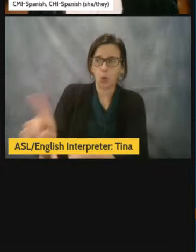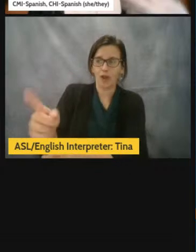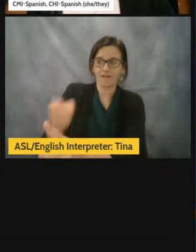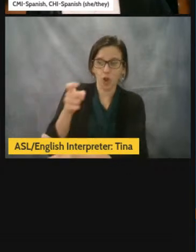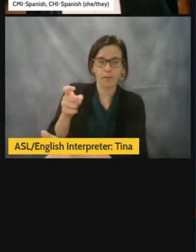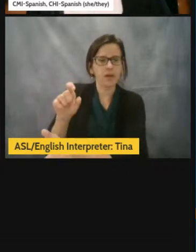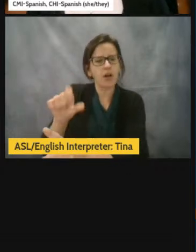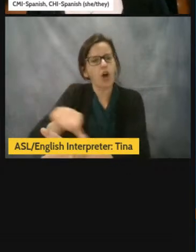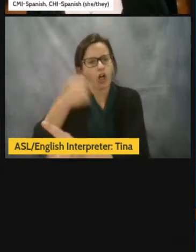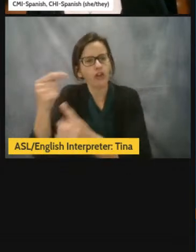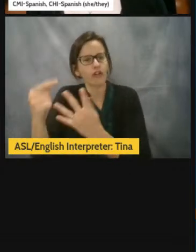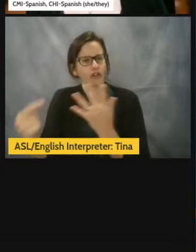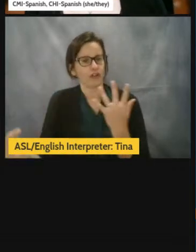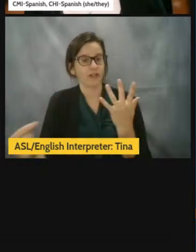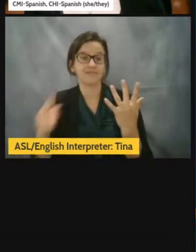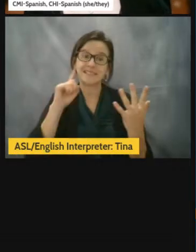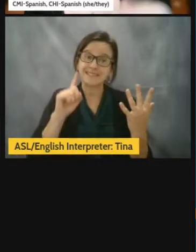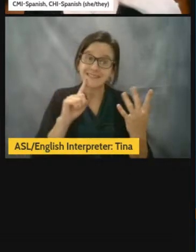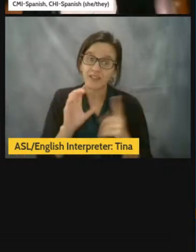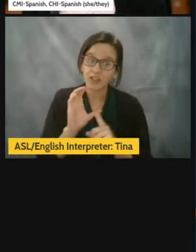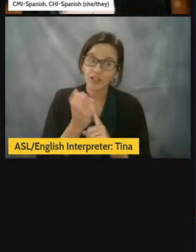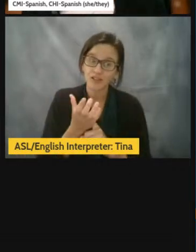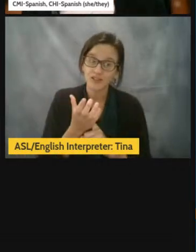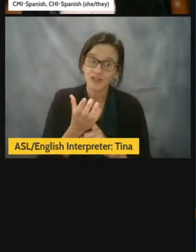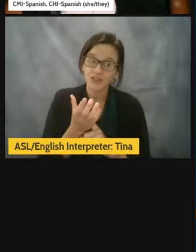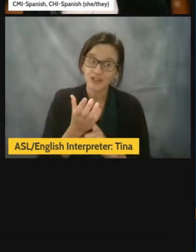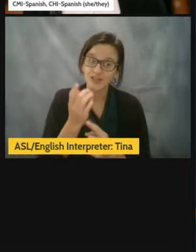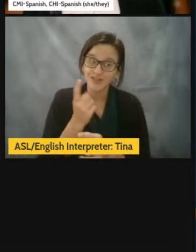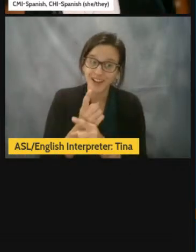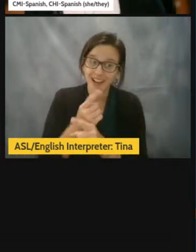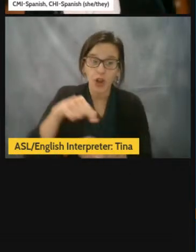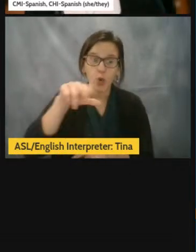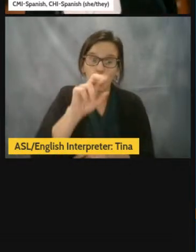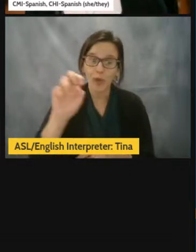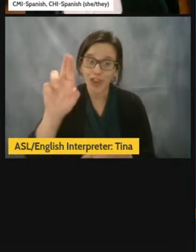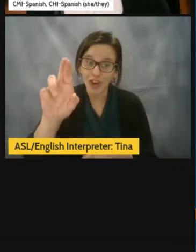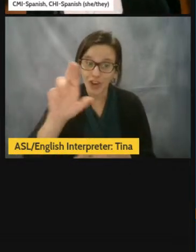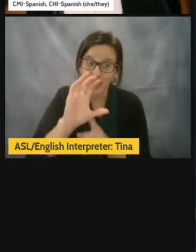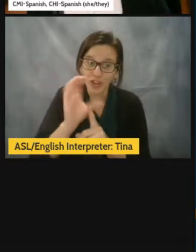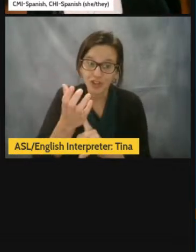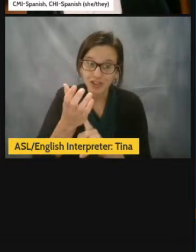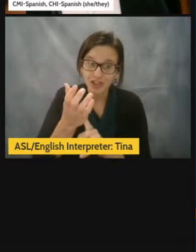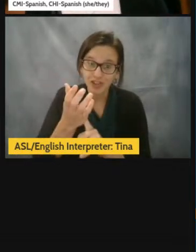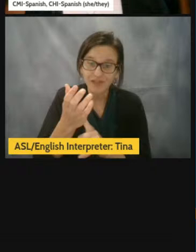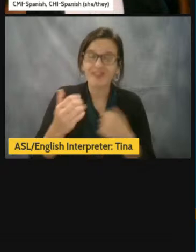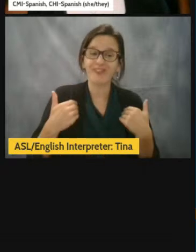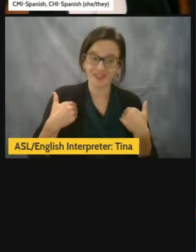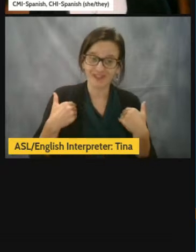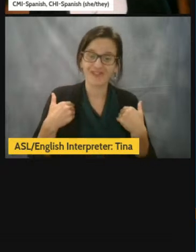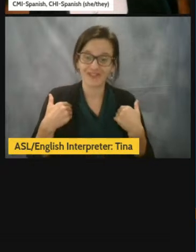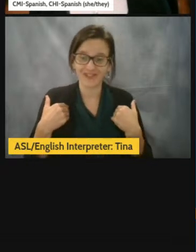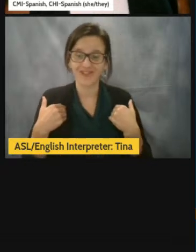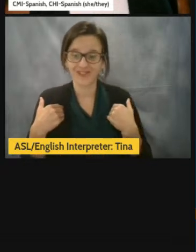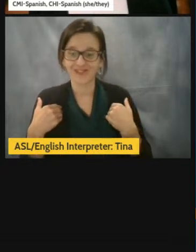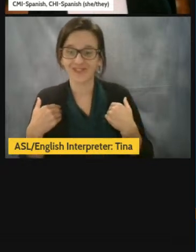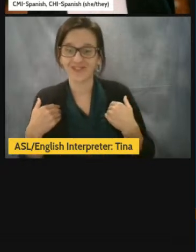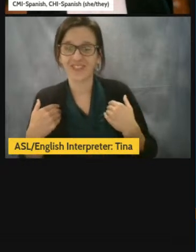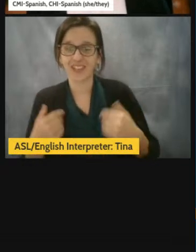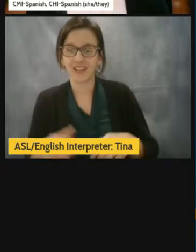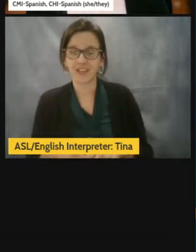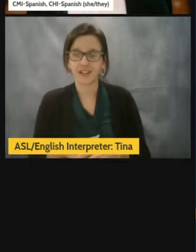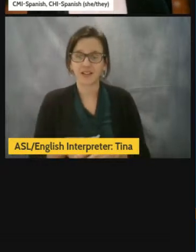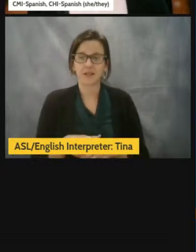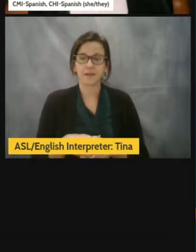Deaf culture is a thing, right? Queer culture is a thing. And in addition to that, many